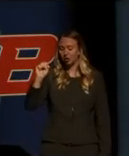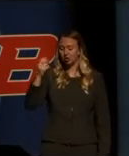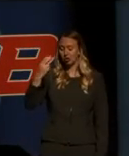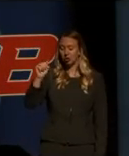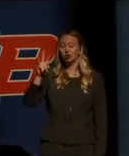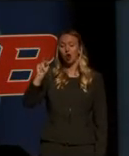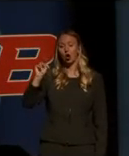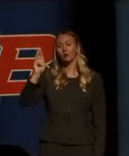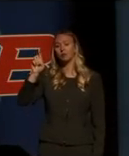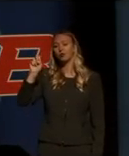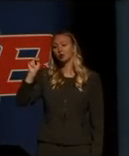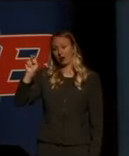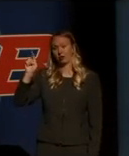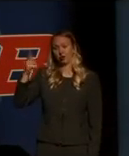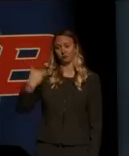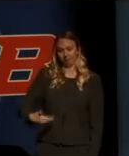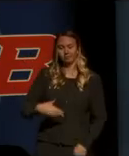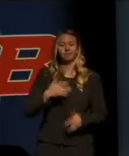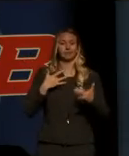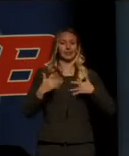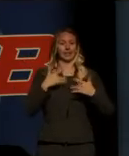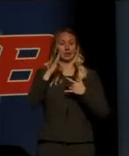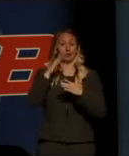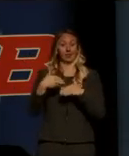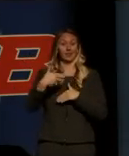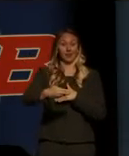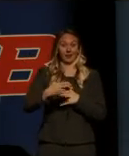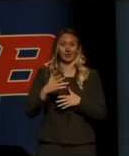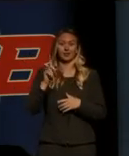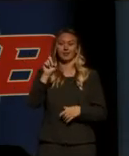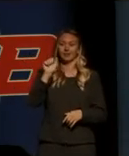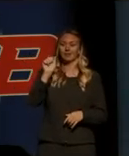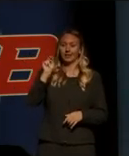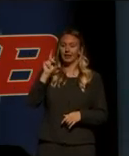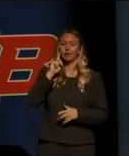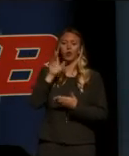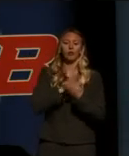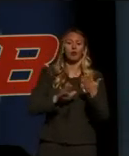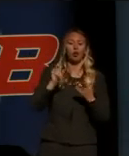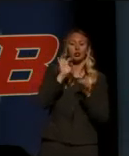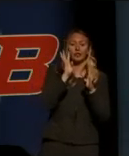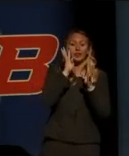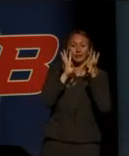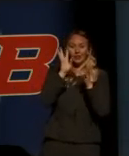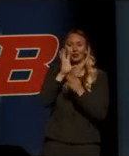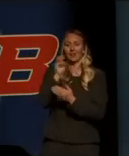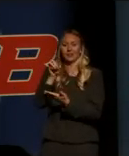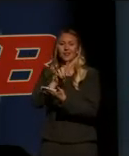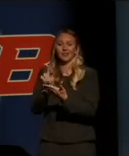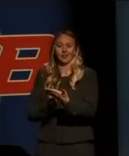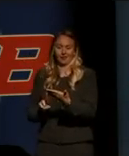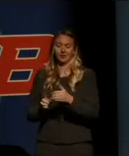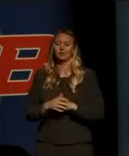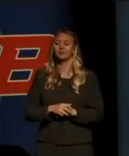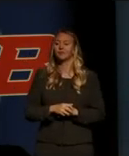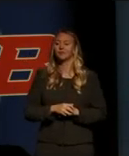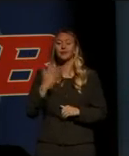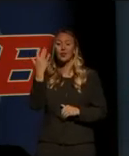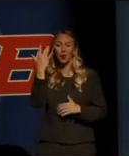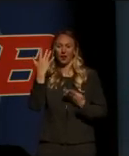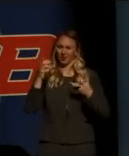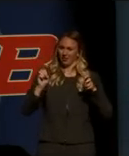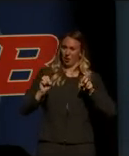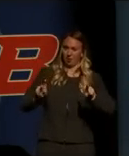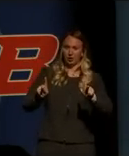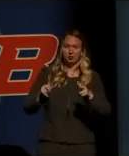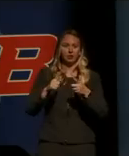am super excited to meet the next dean of the College of Innovation Design because of the opportunity